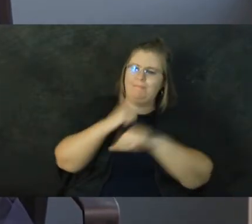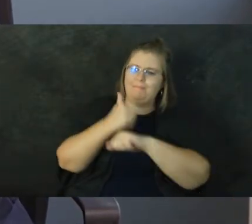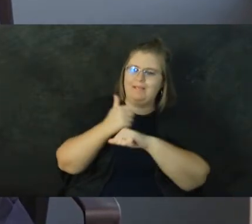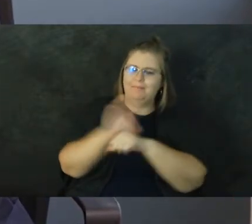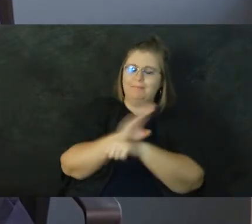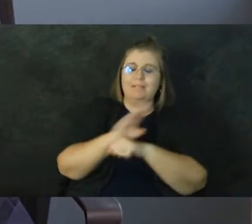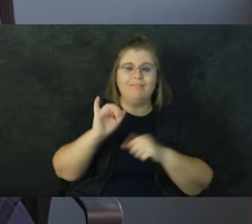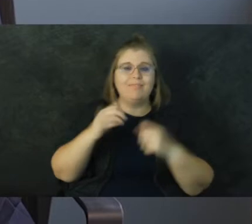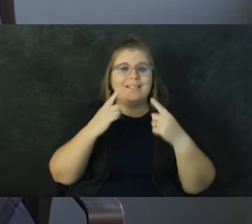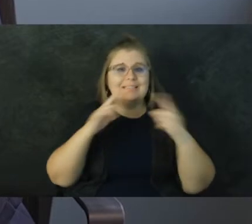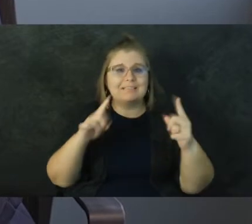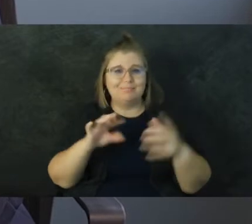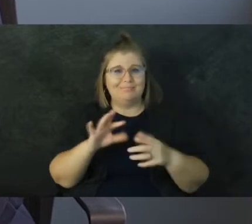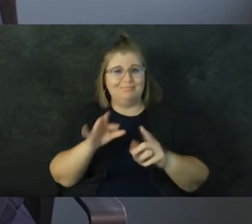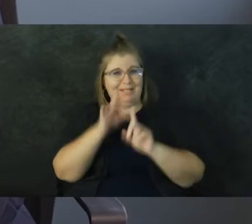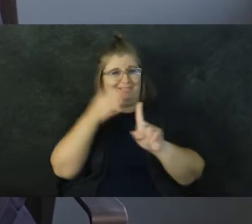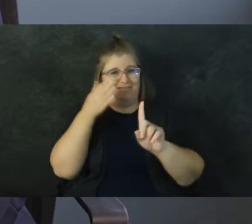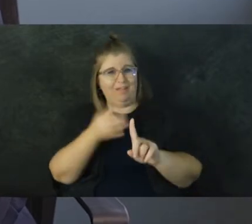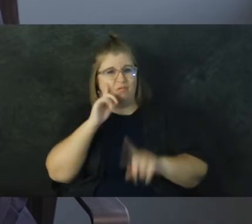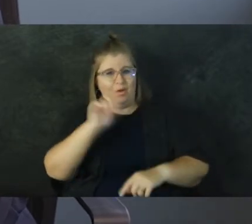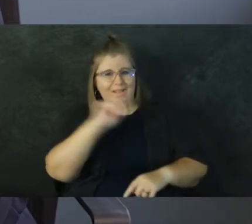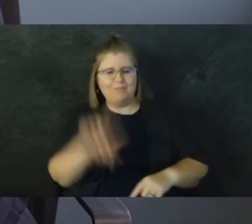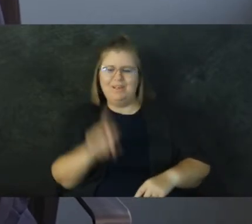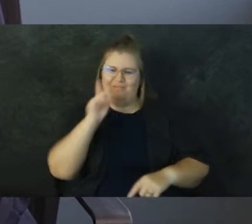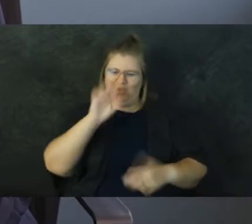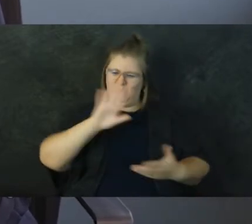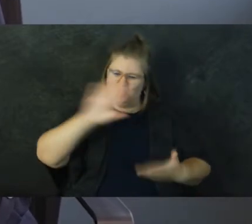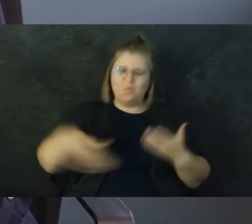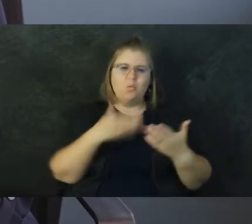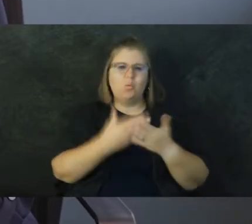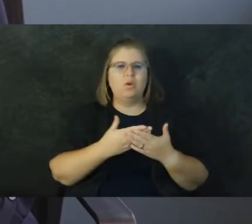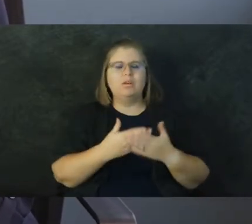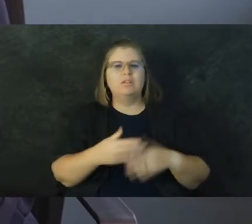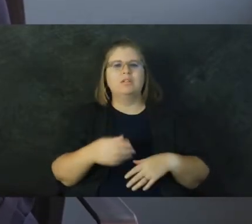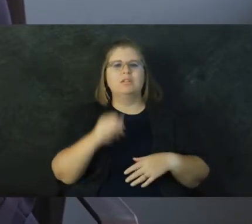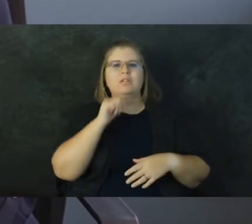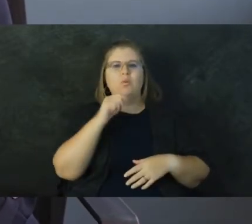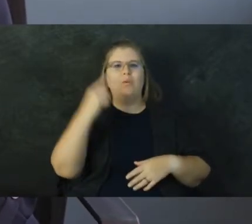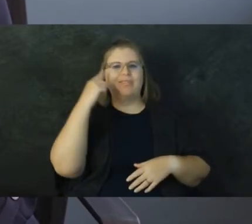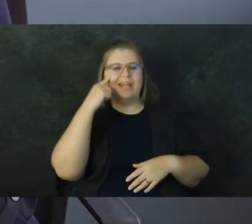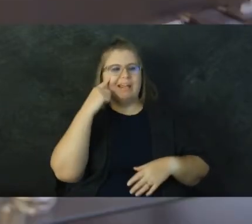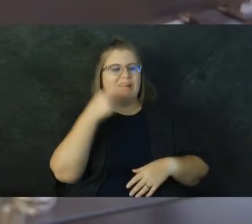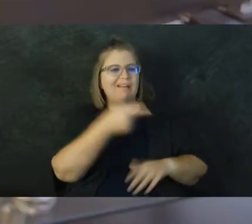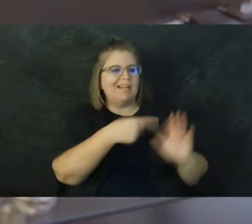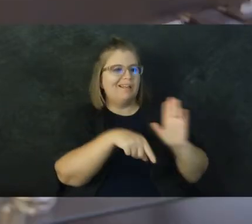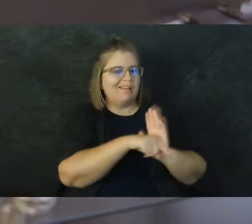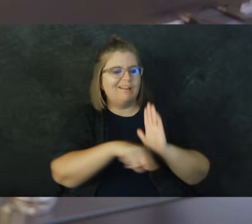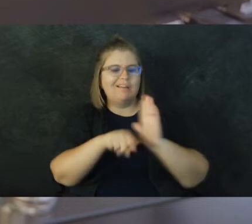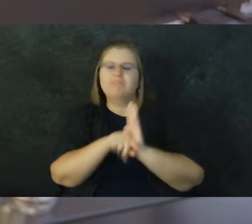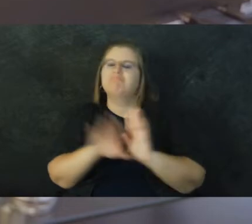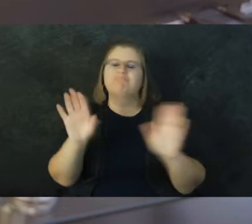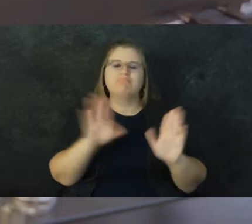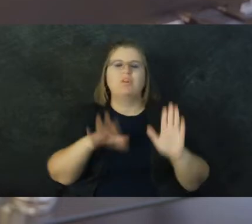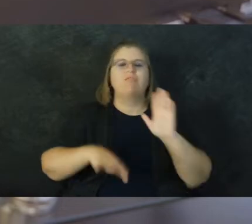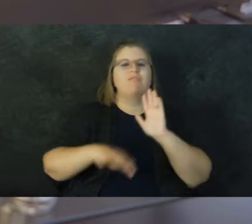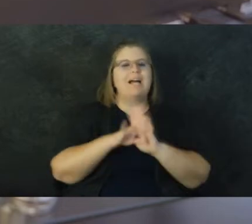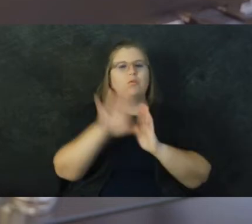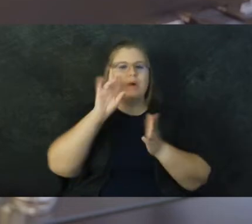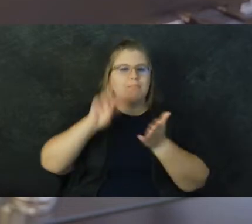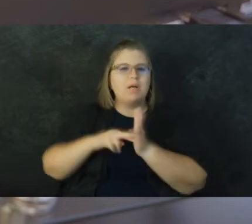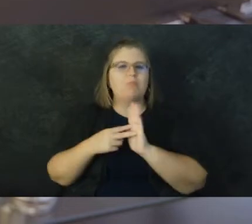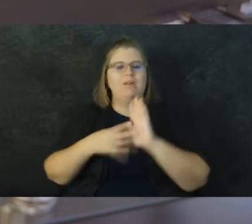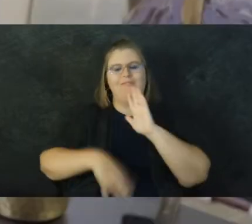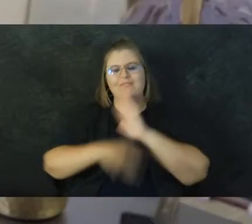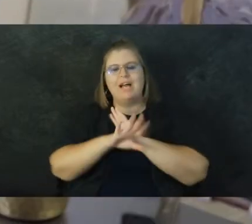say that success, especially on Amazon, is for everyone. Do not look at the odds. Find your